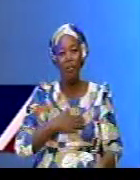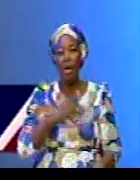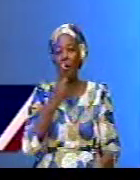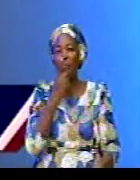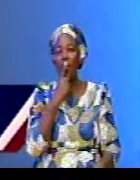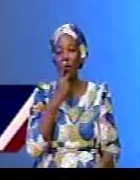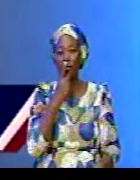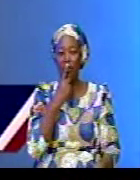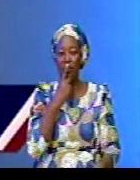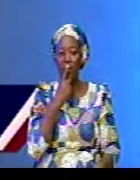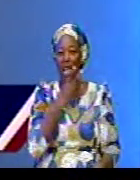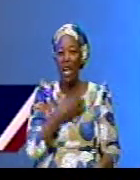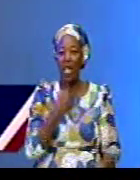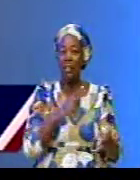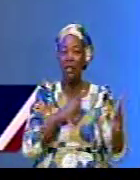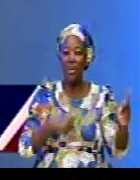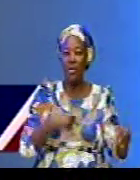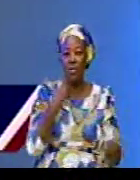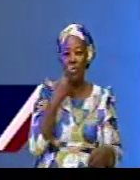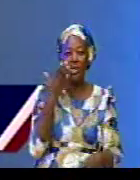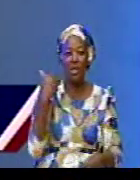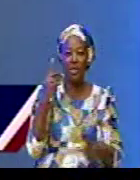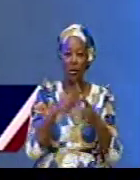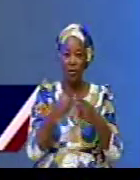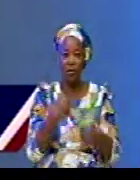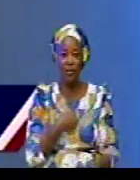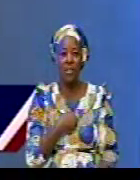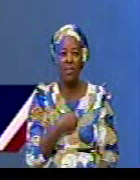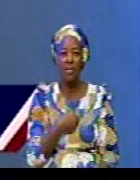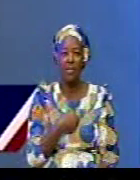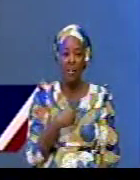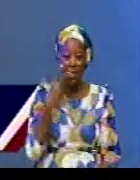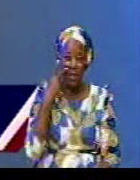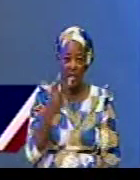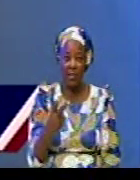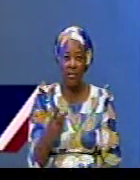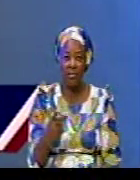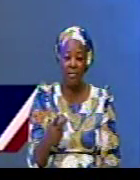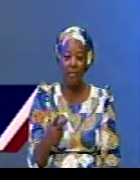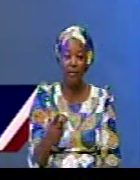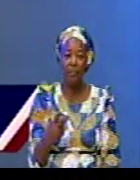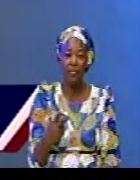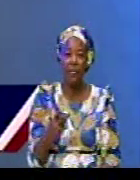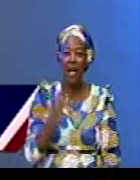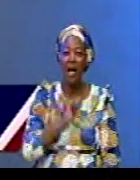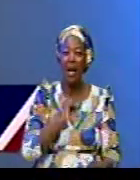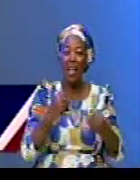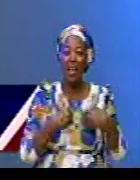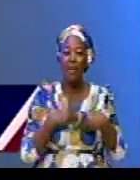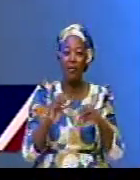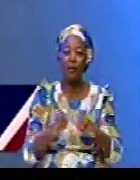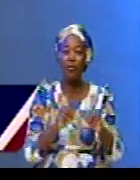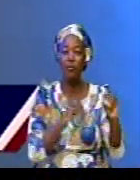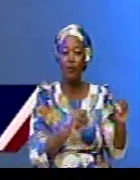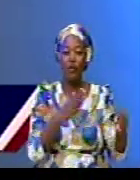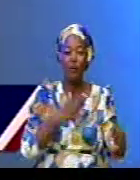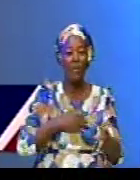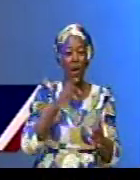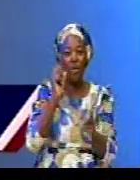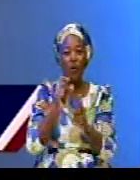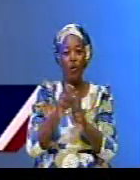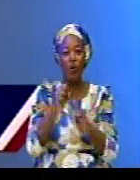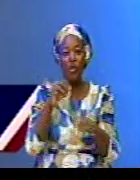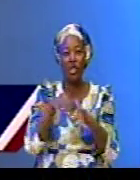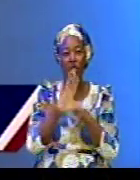put forth his hand and touched my mouth. And the Lord said unto me,